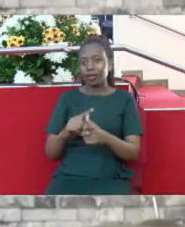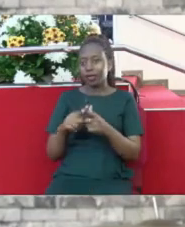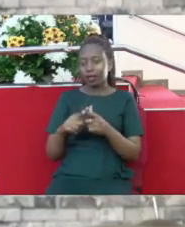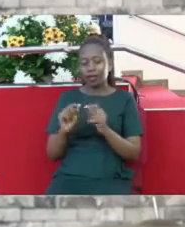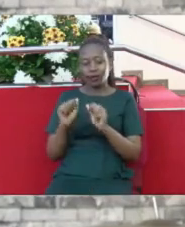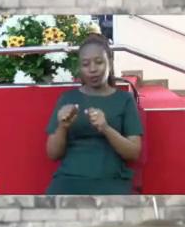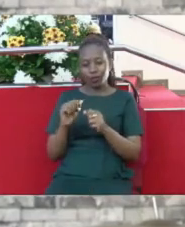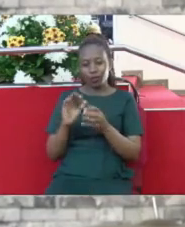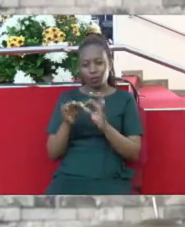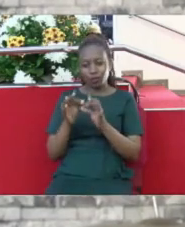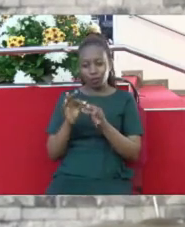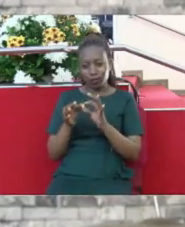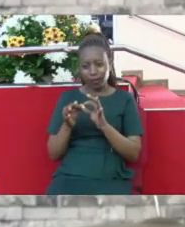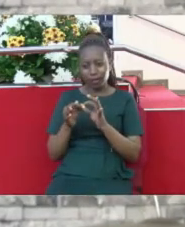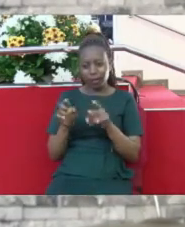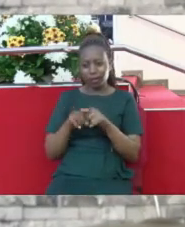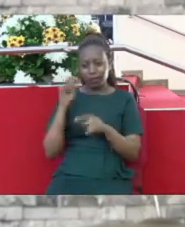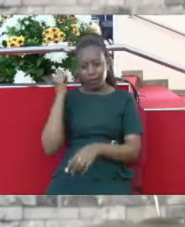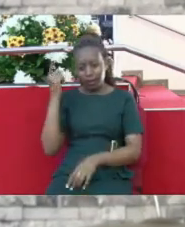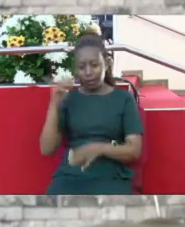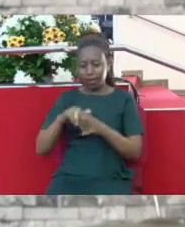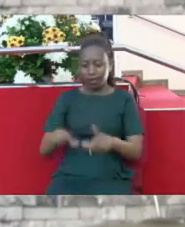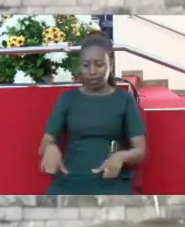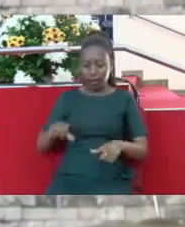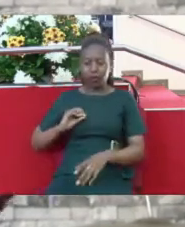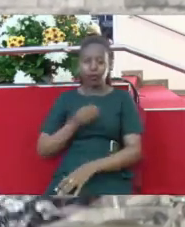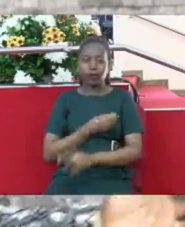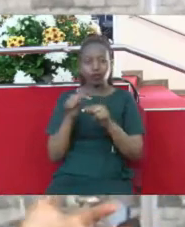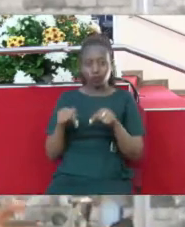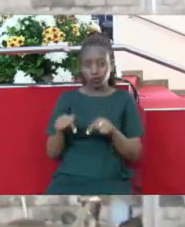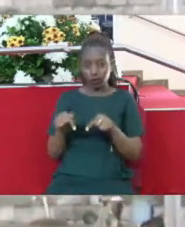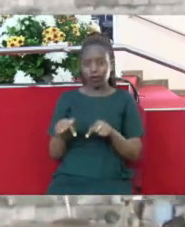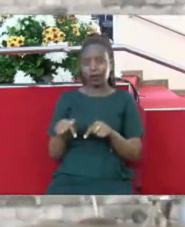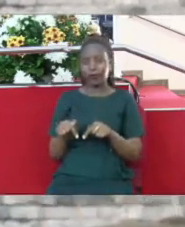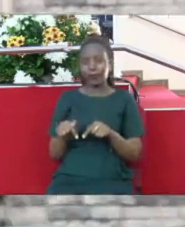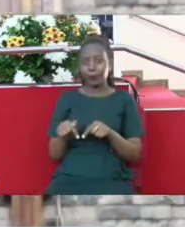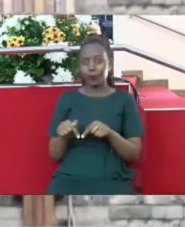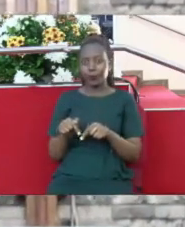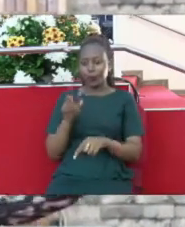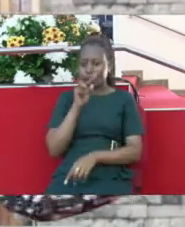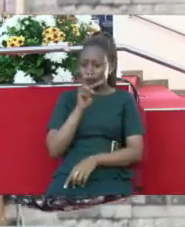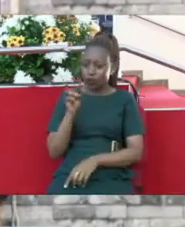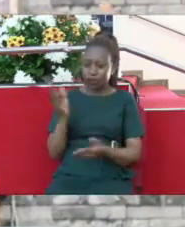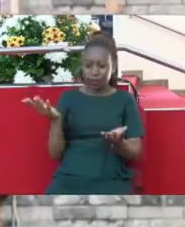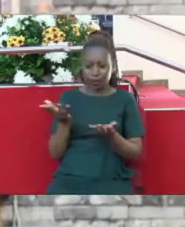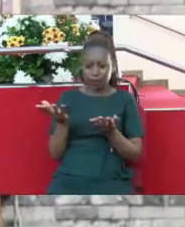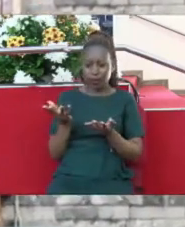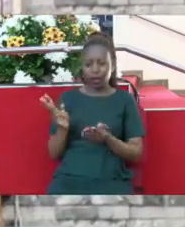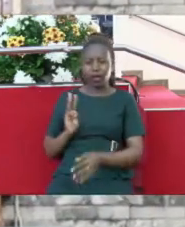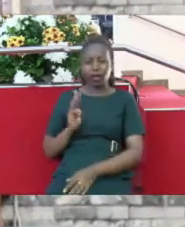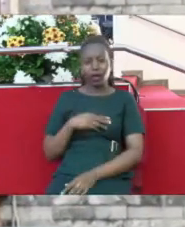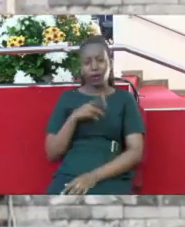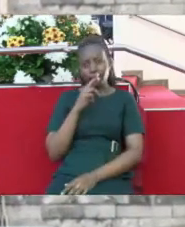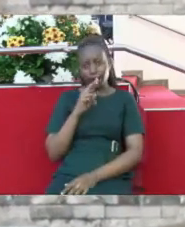interpret that in our lives today. Yes, tunaweza tafsiri haya katika maisha yetu maisha. See where we are in this grand picture of